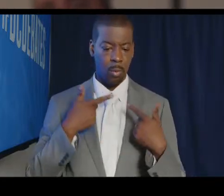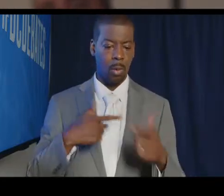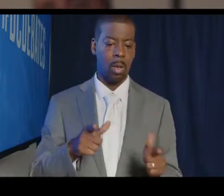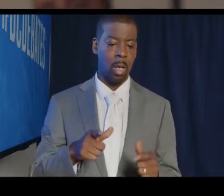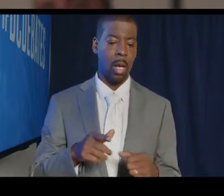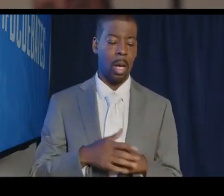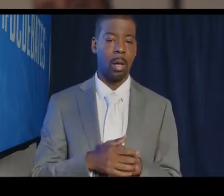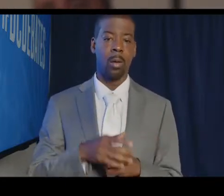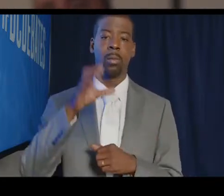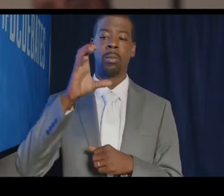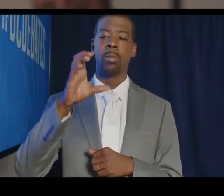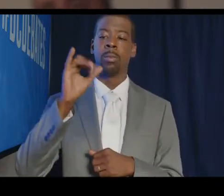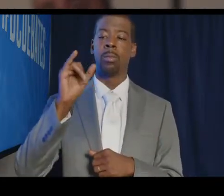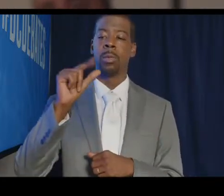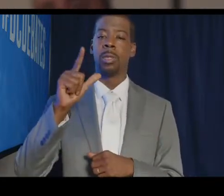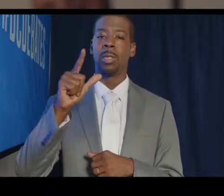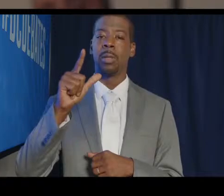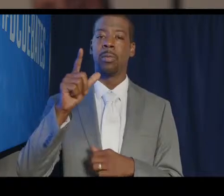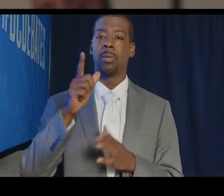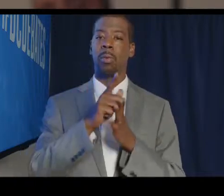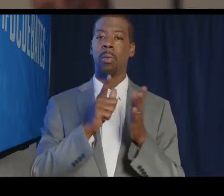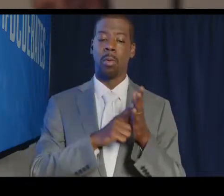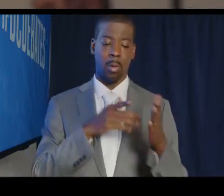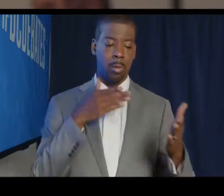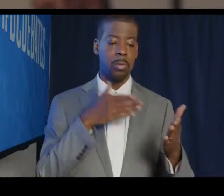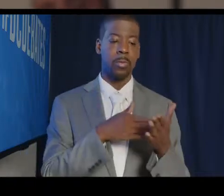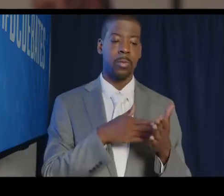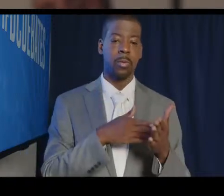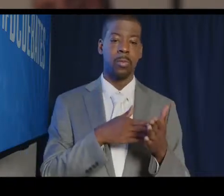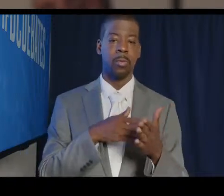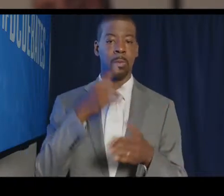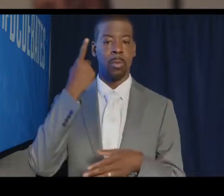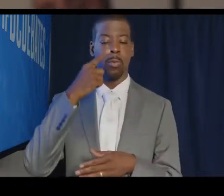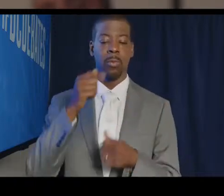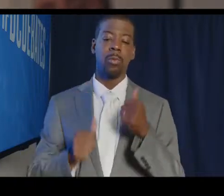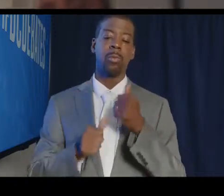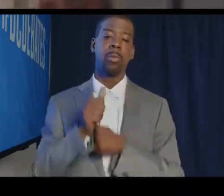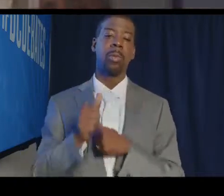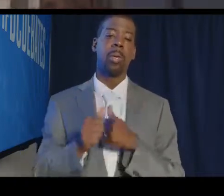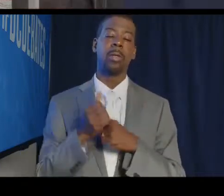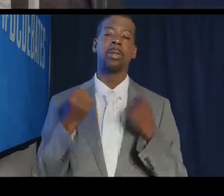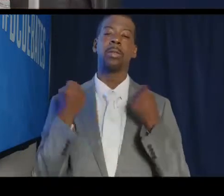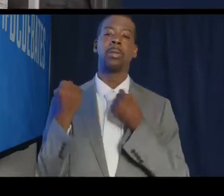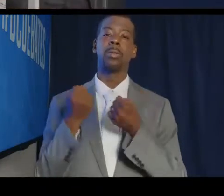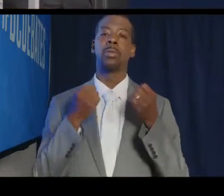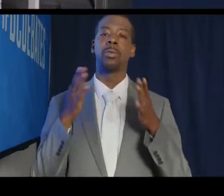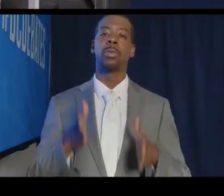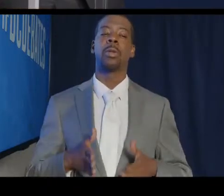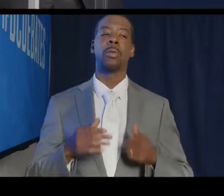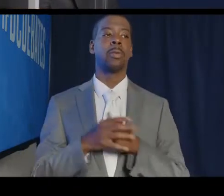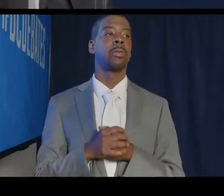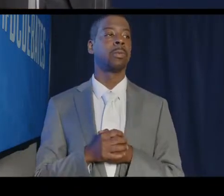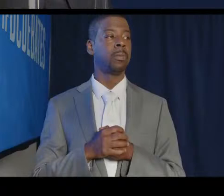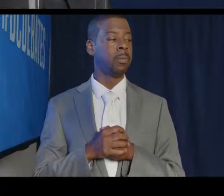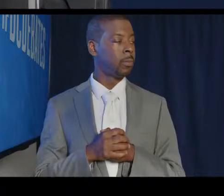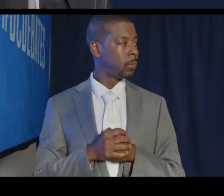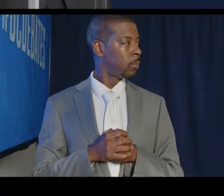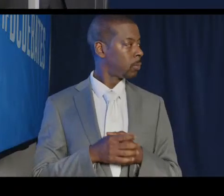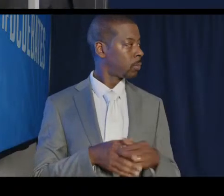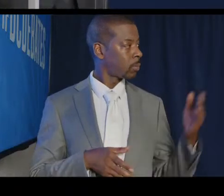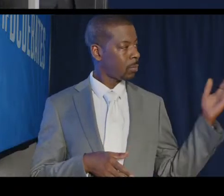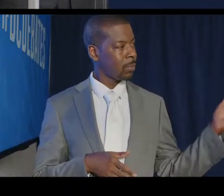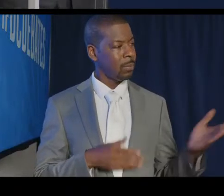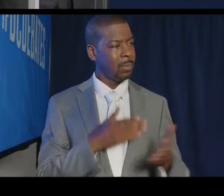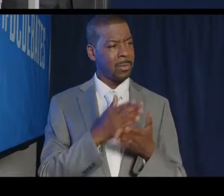civil lawsuits against dangerous drivers. Is that enough, or do we need something more? Councilmember White, this one's for you first. Some of this is an